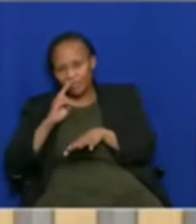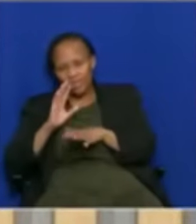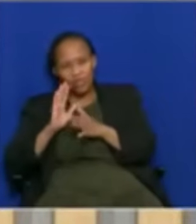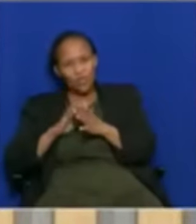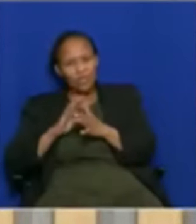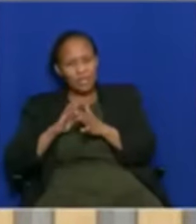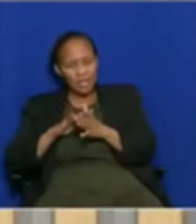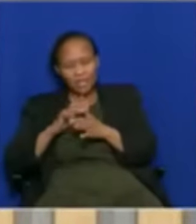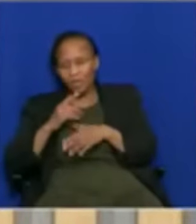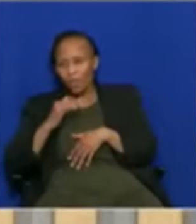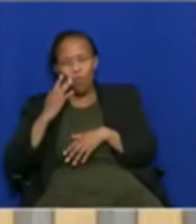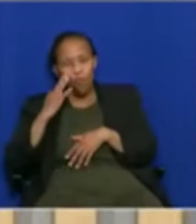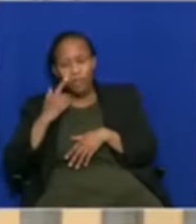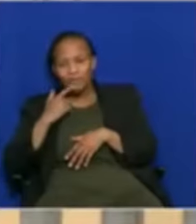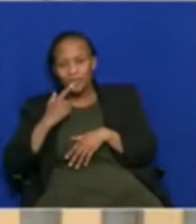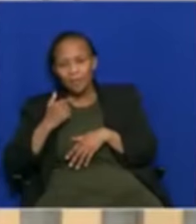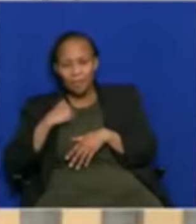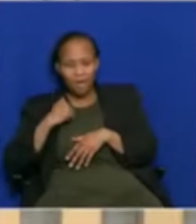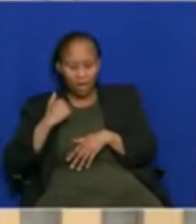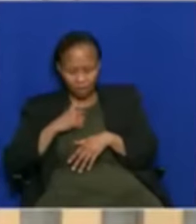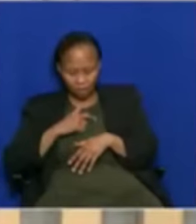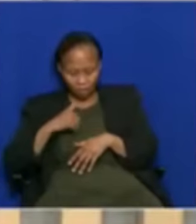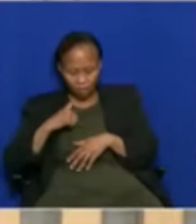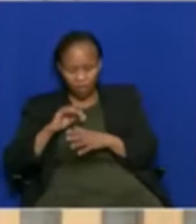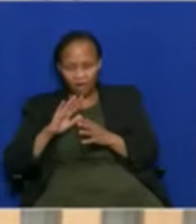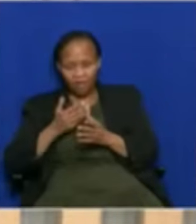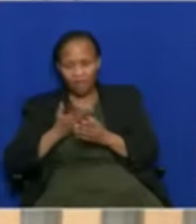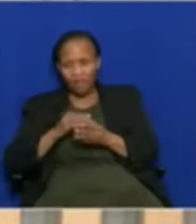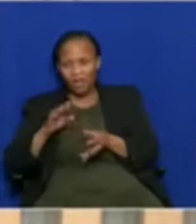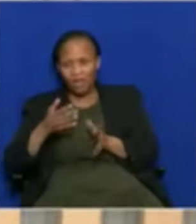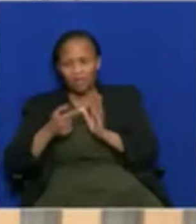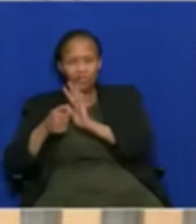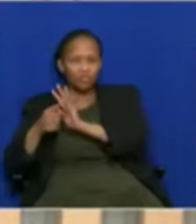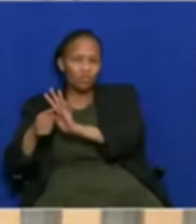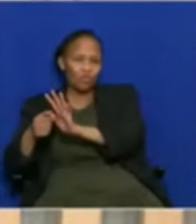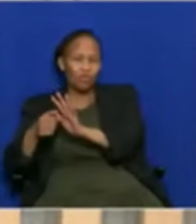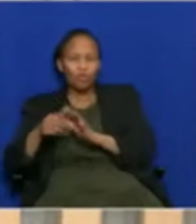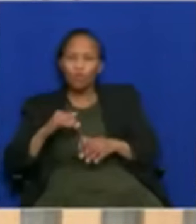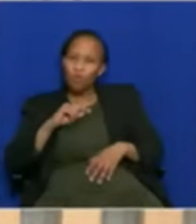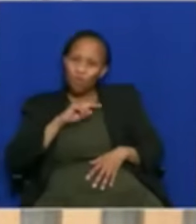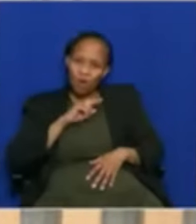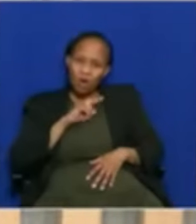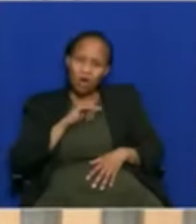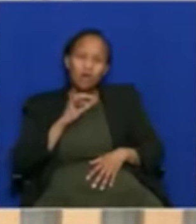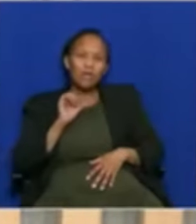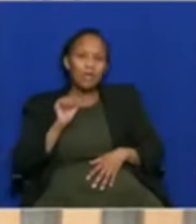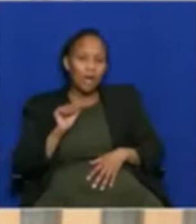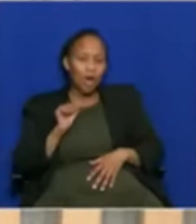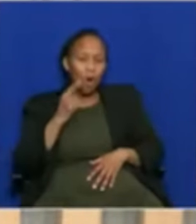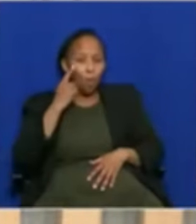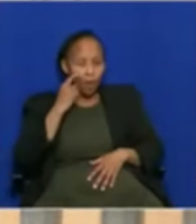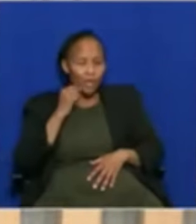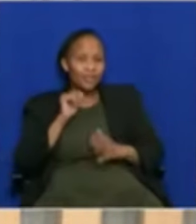showing him the file. Because you are influencing the content of his witness statement. So he's no longer